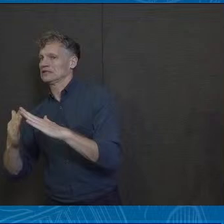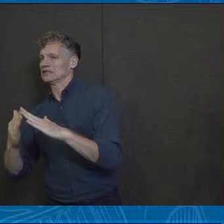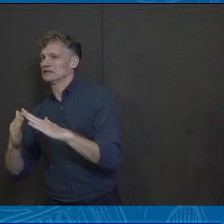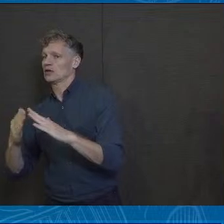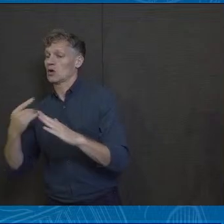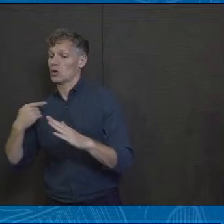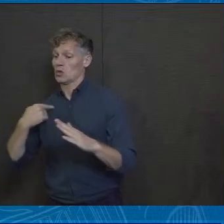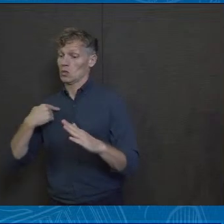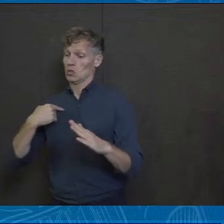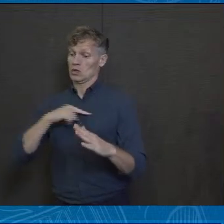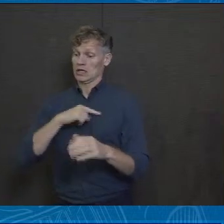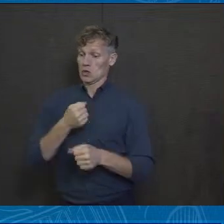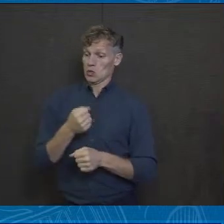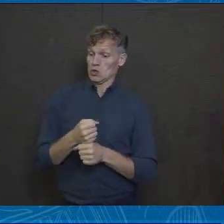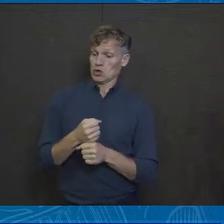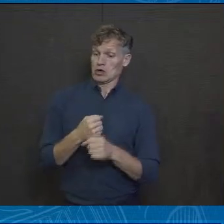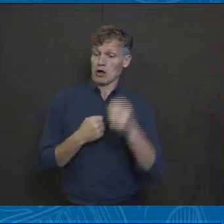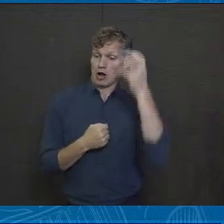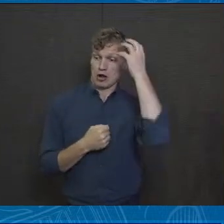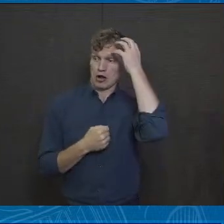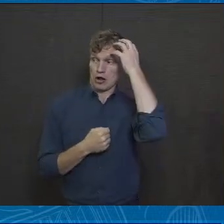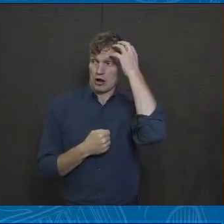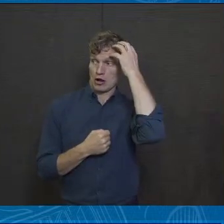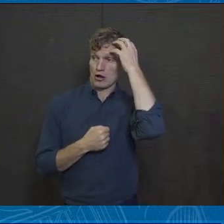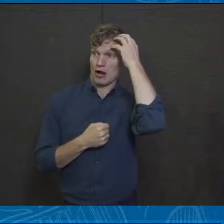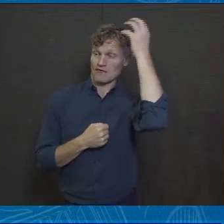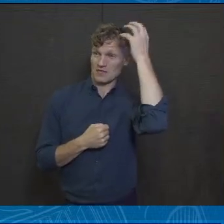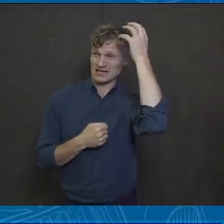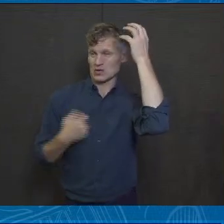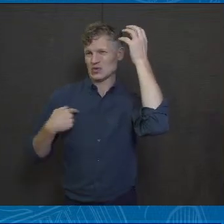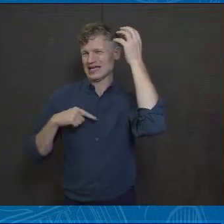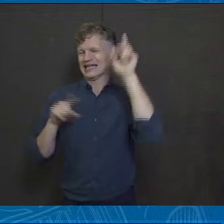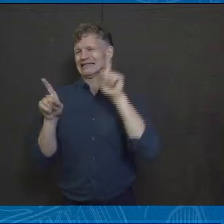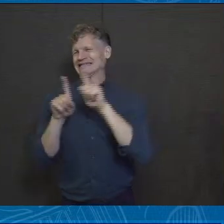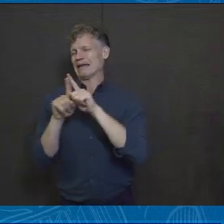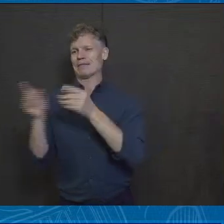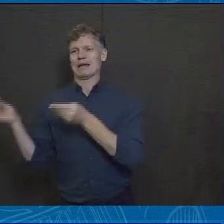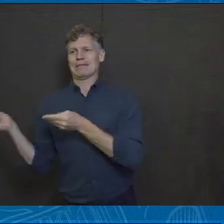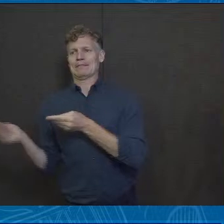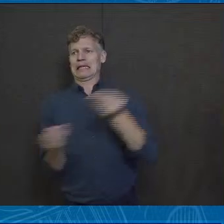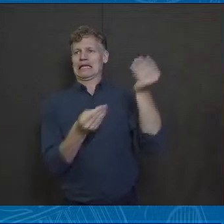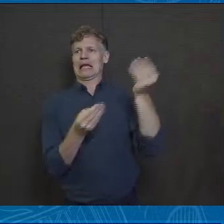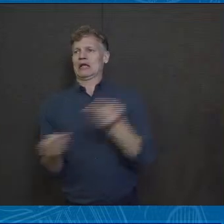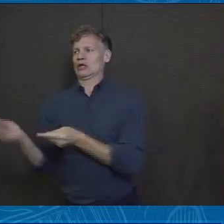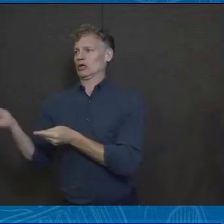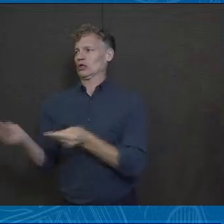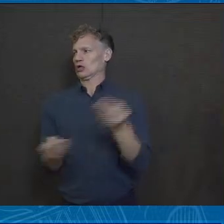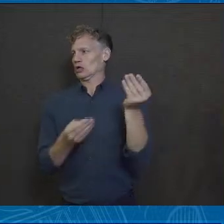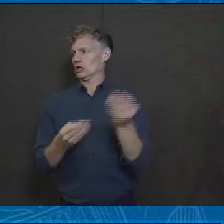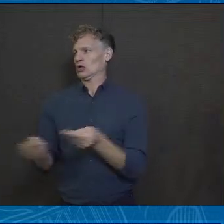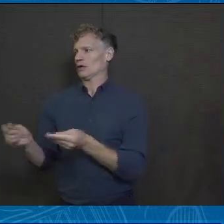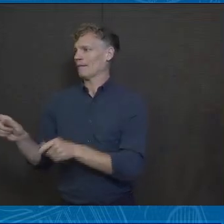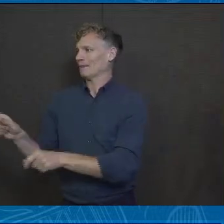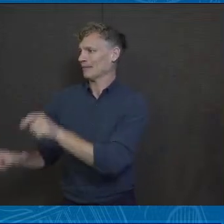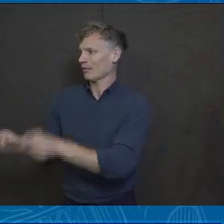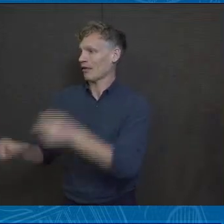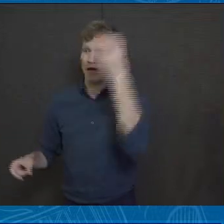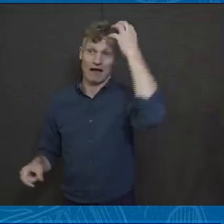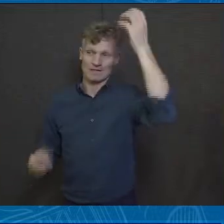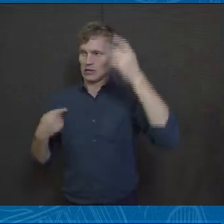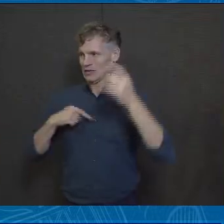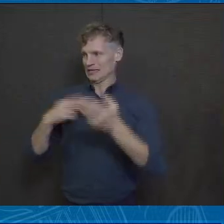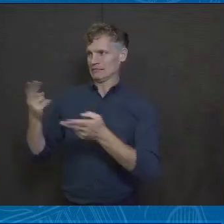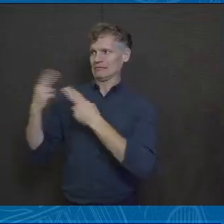government and being the mediator, sort of, should I say, we organize spaces that get in